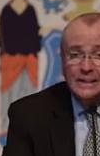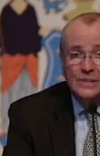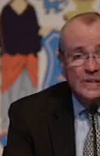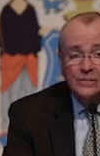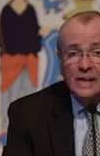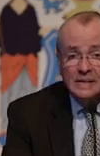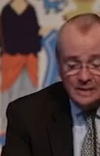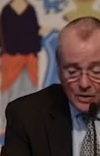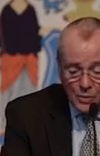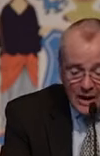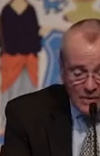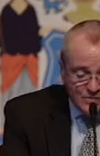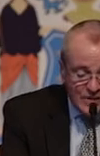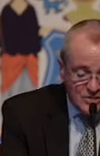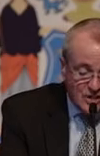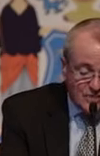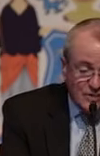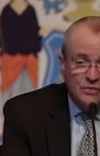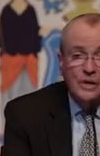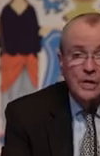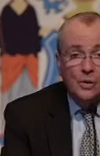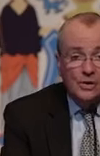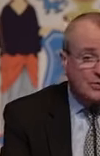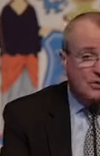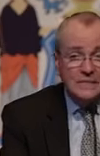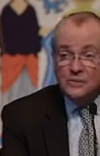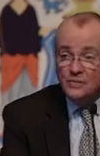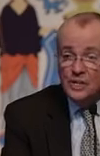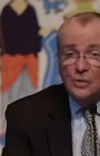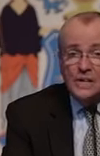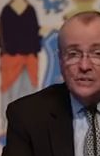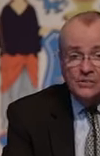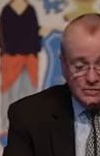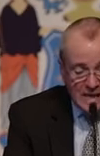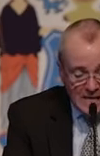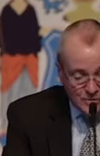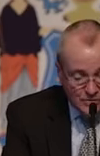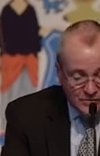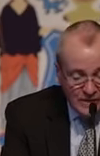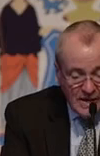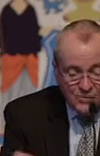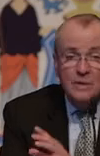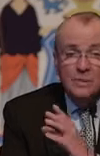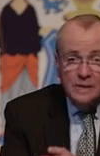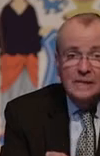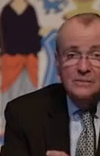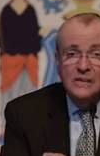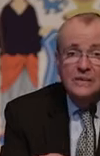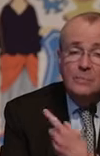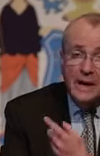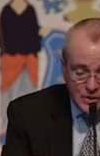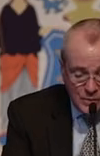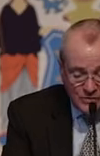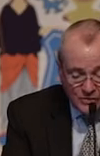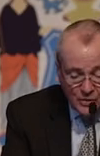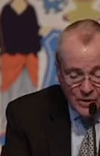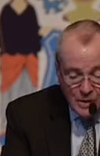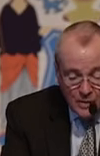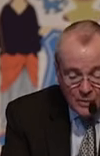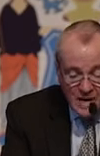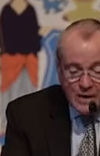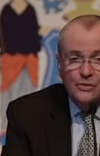protection, things like requiring face coverings or certain configurations of classrooms, if we believe that by doing